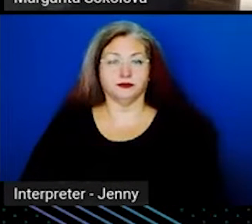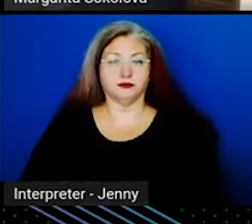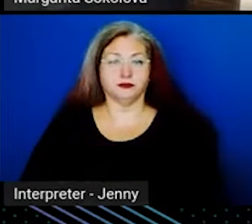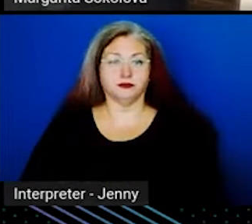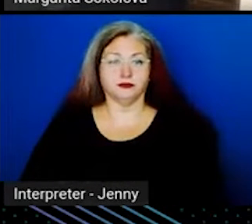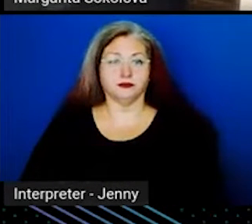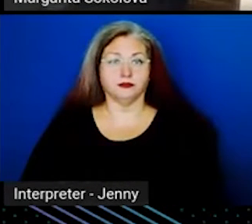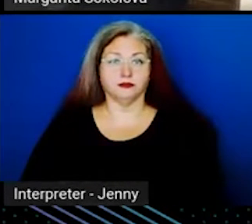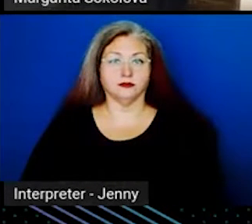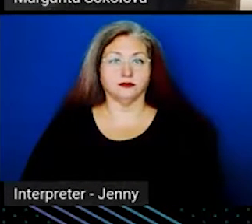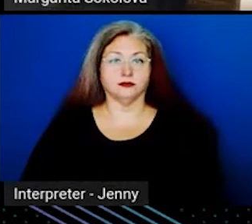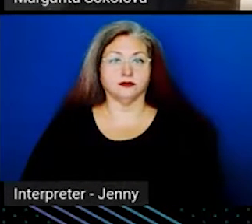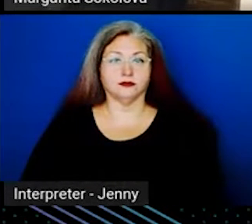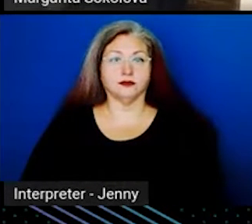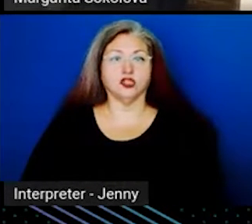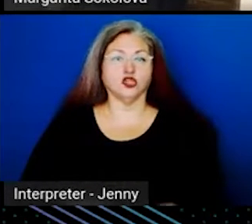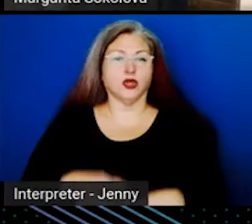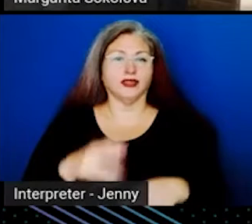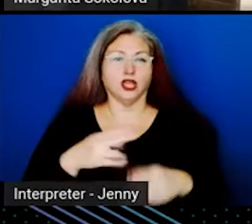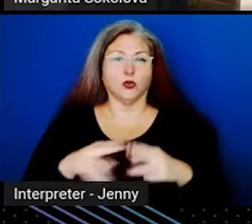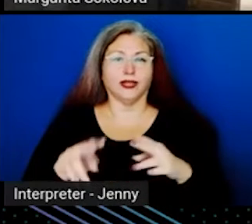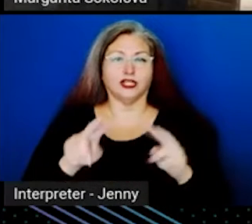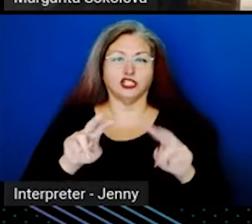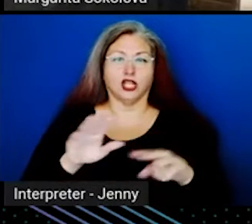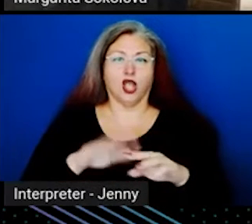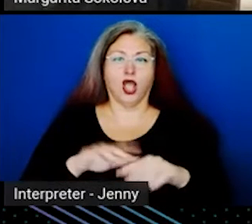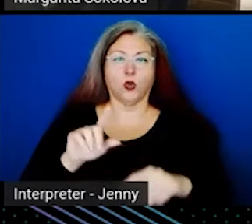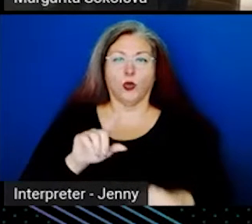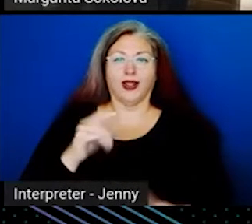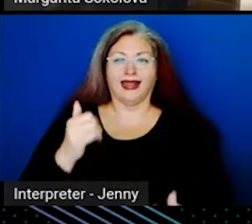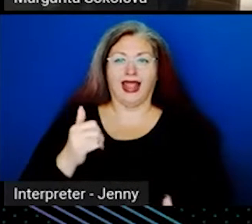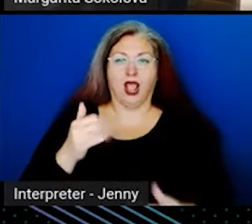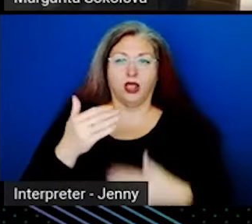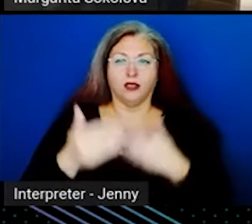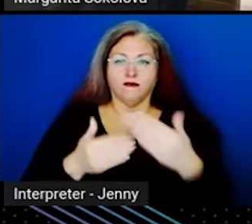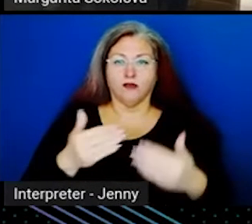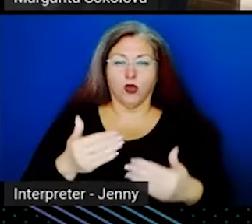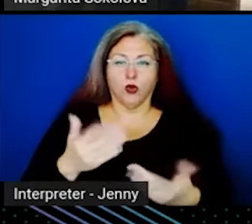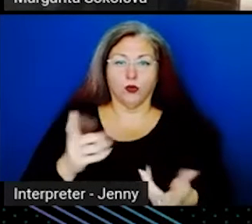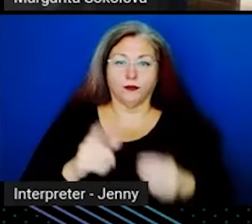Let's just quickly check on where my GitHub workflow is right now.